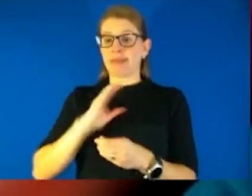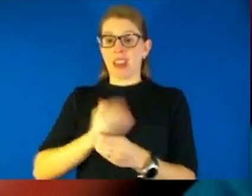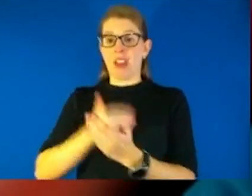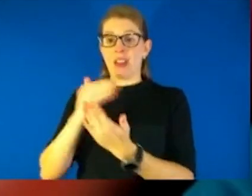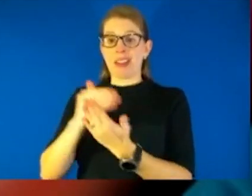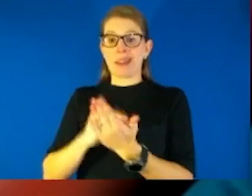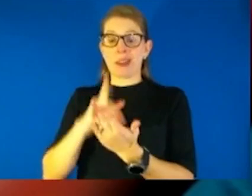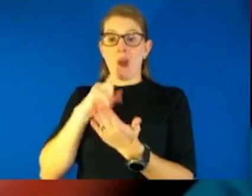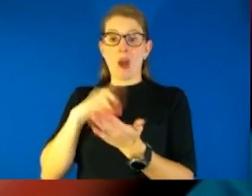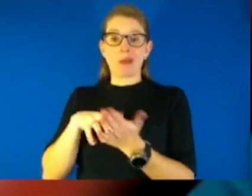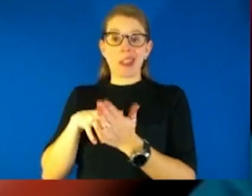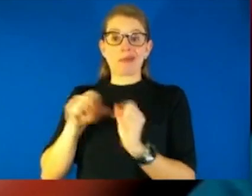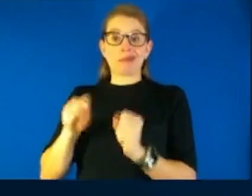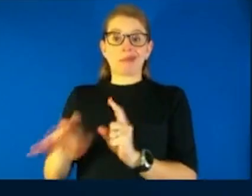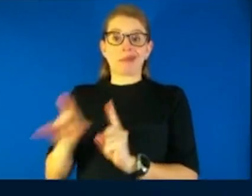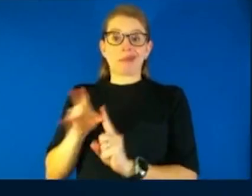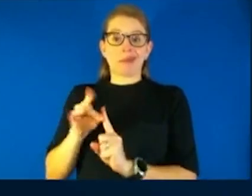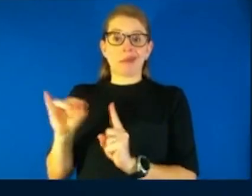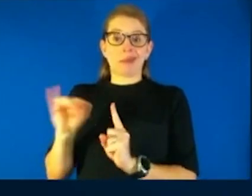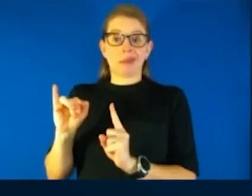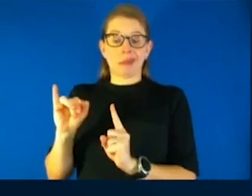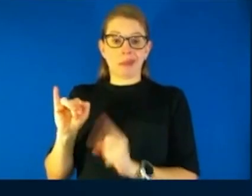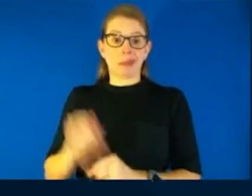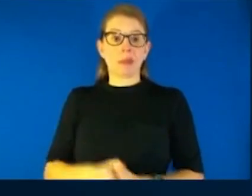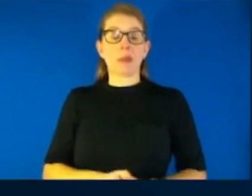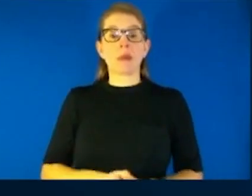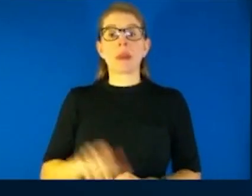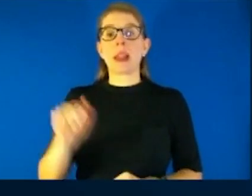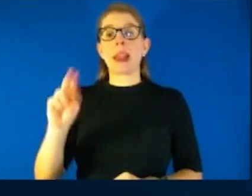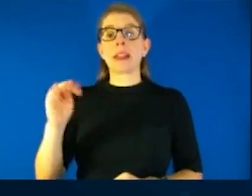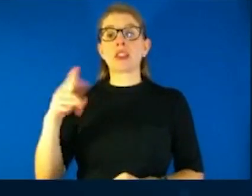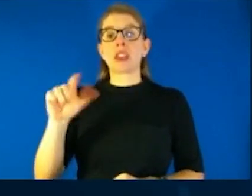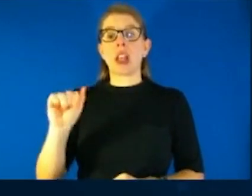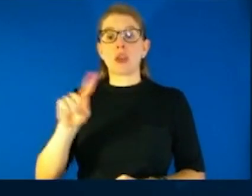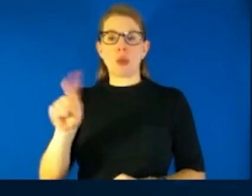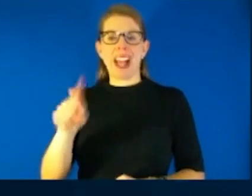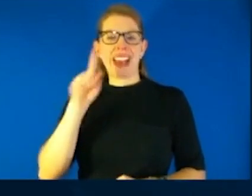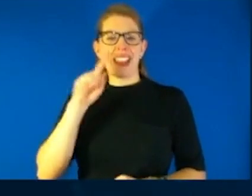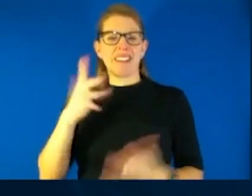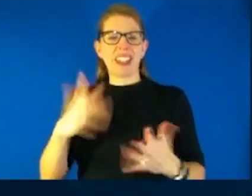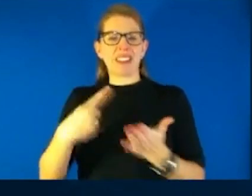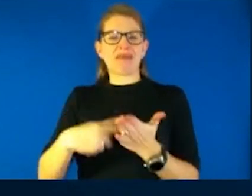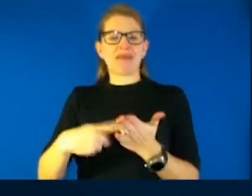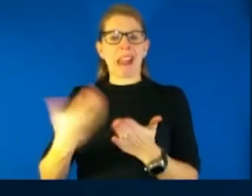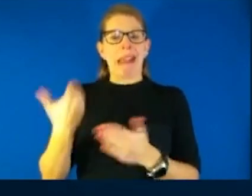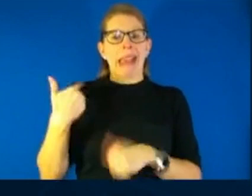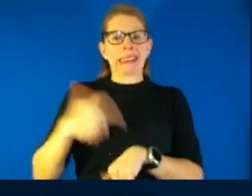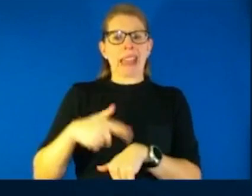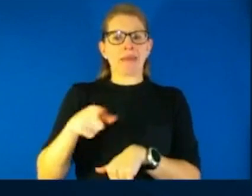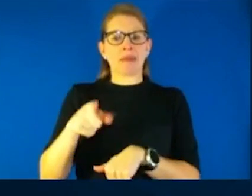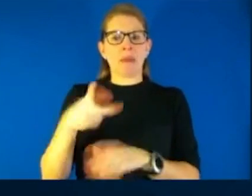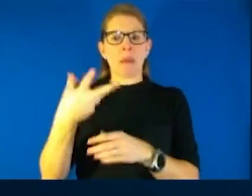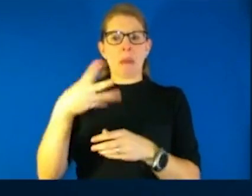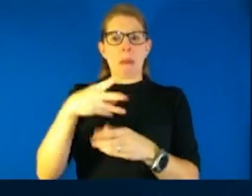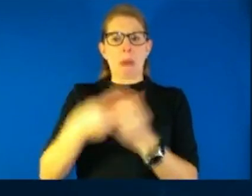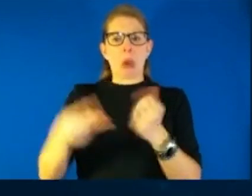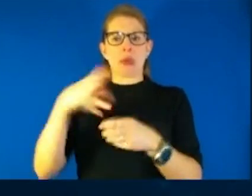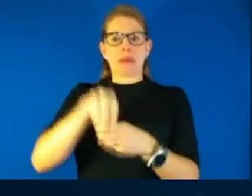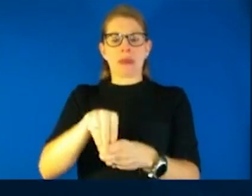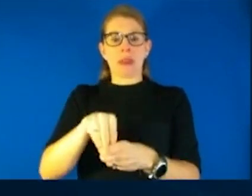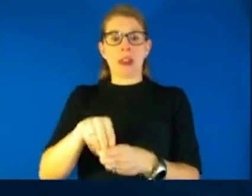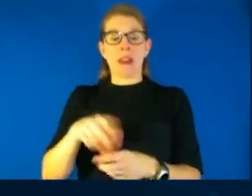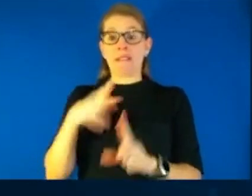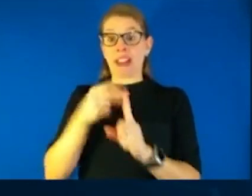animals. Okay, Angela has a question, and I think we talked about this last time you were both on. Is there a vaccine for